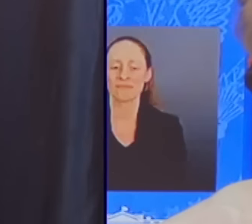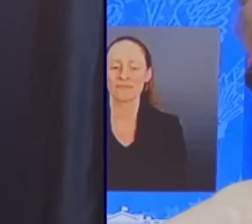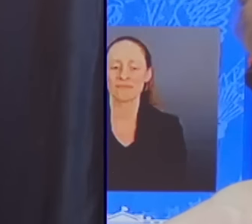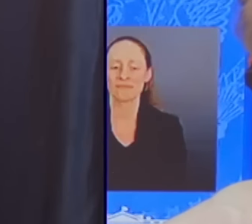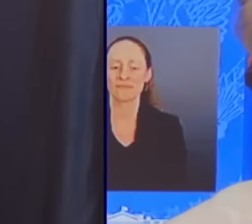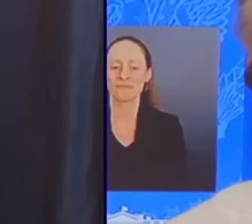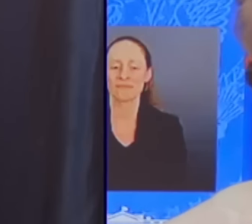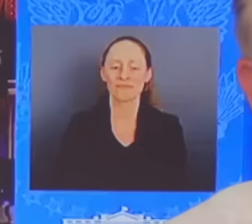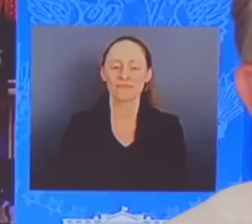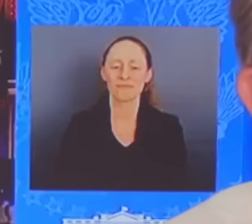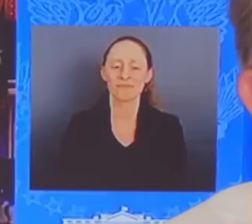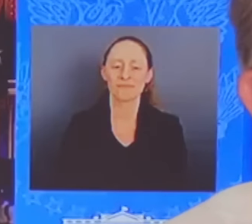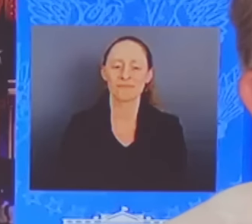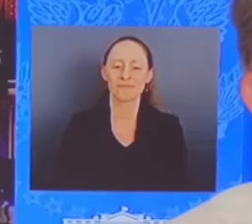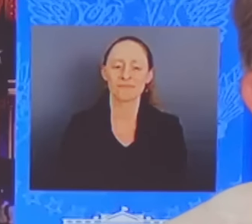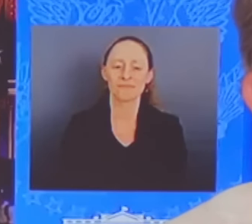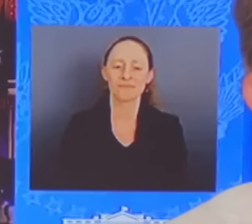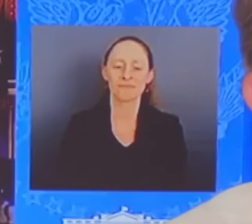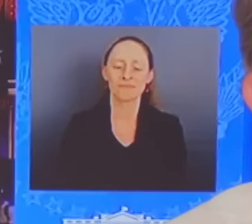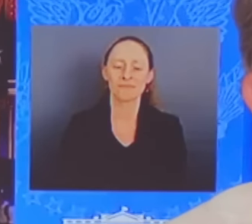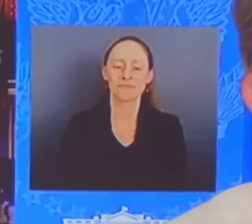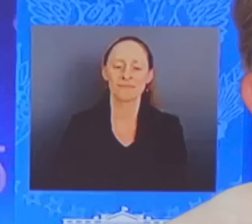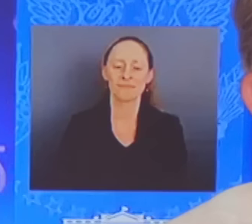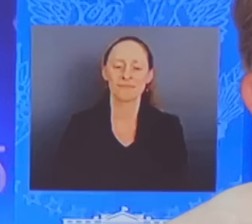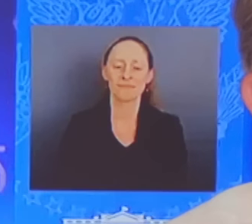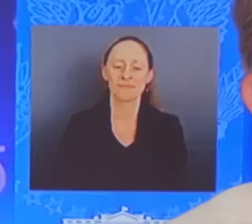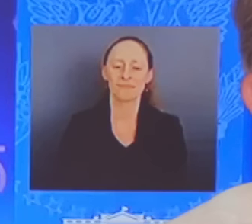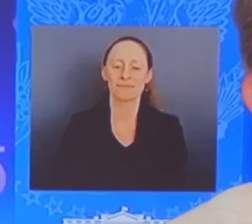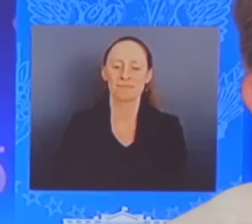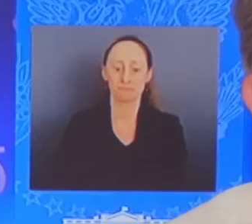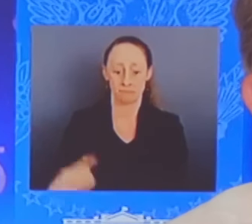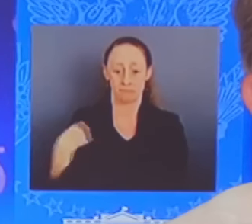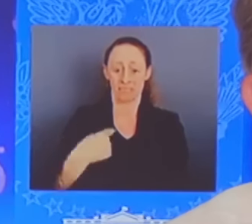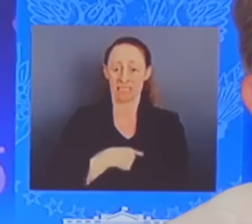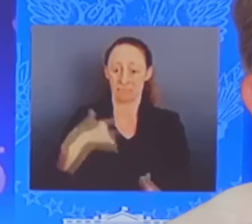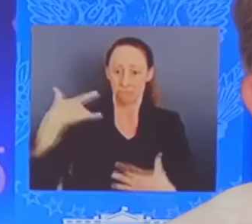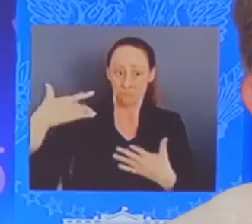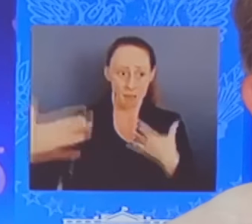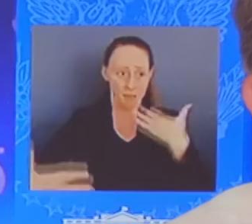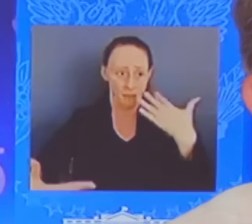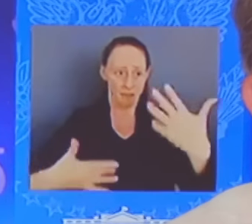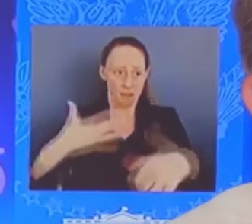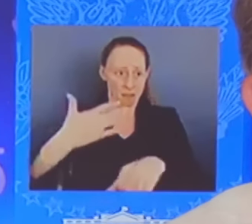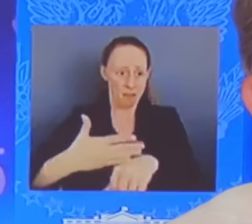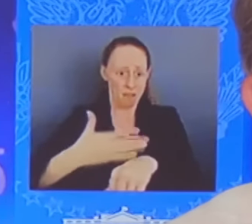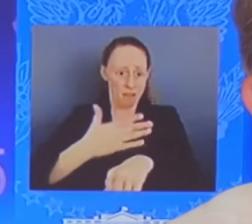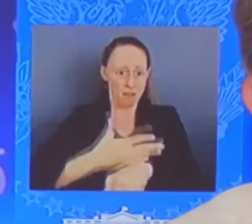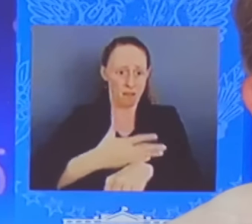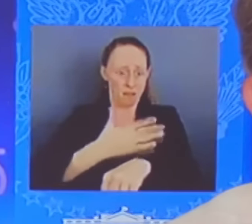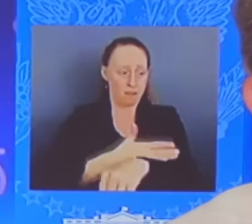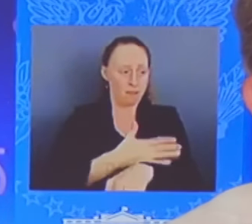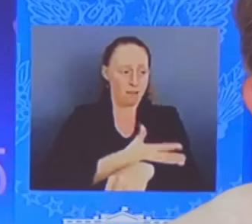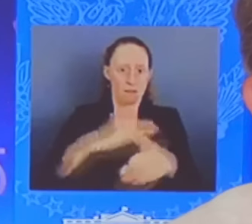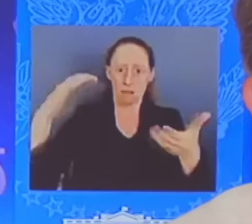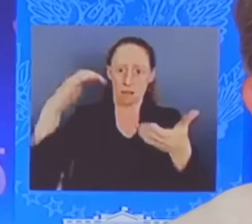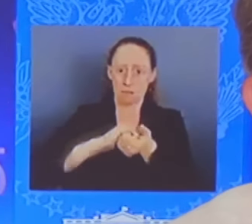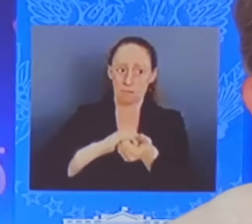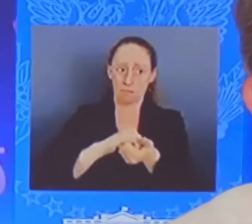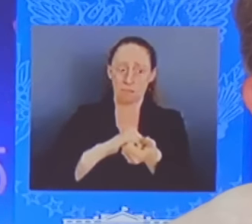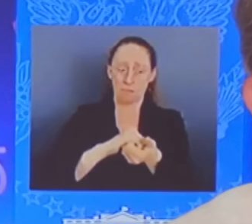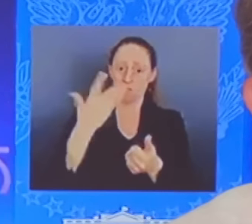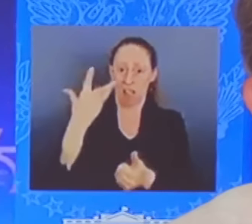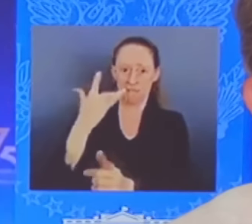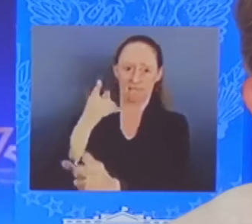pressure. Here we go. So much of the progress we've made in the alliance is thanks to the secretary. He's a man of integrity